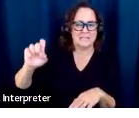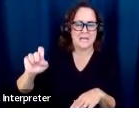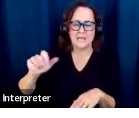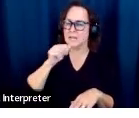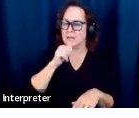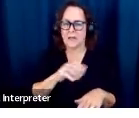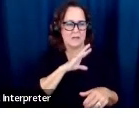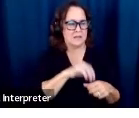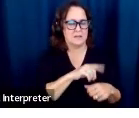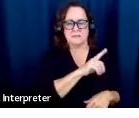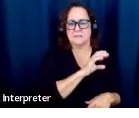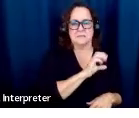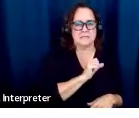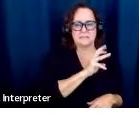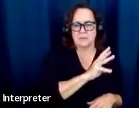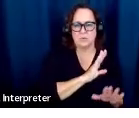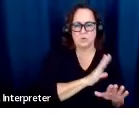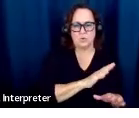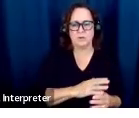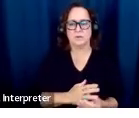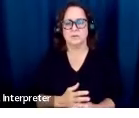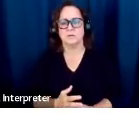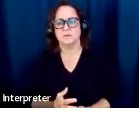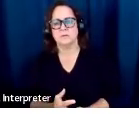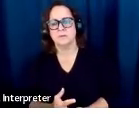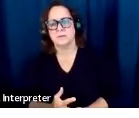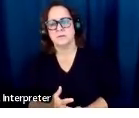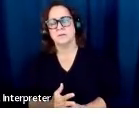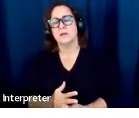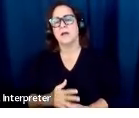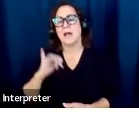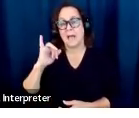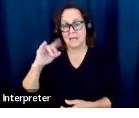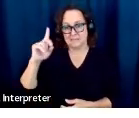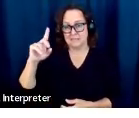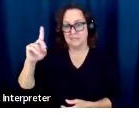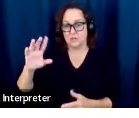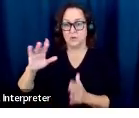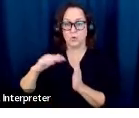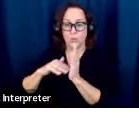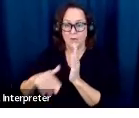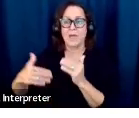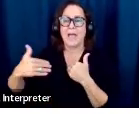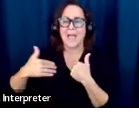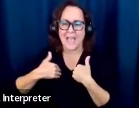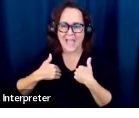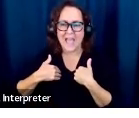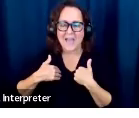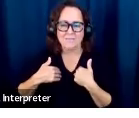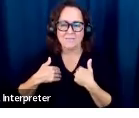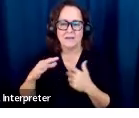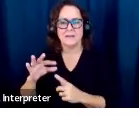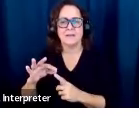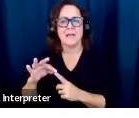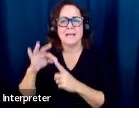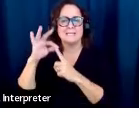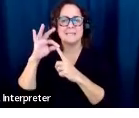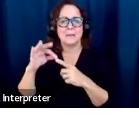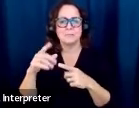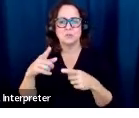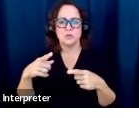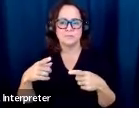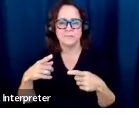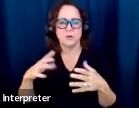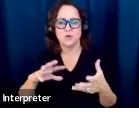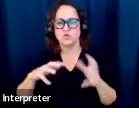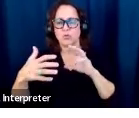part of the community support waiver. That said, the IDD waiver does have a crisis exception for people who are in crisis, whose needs